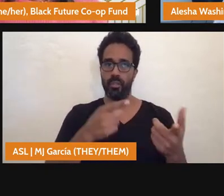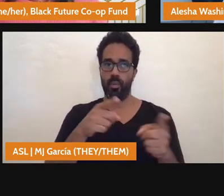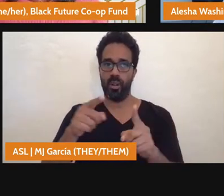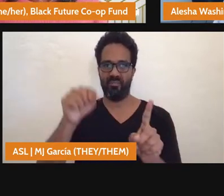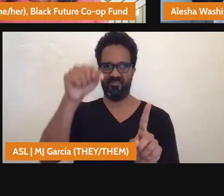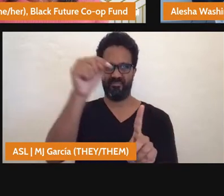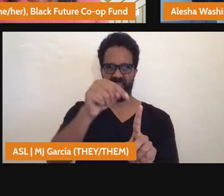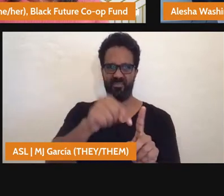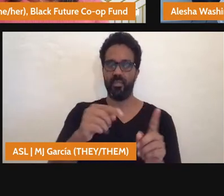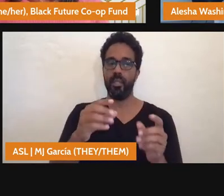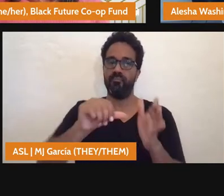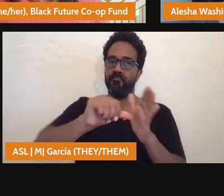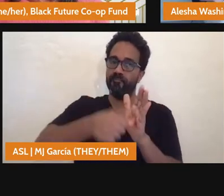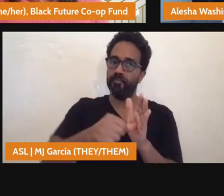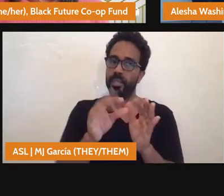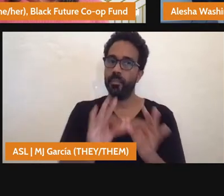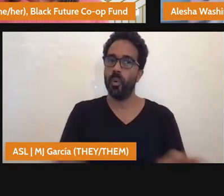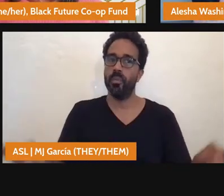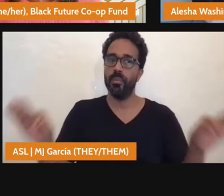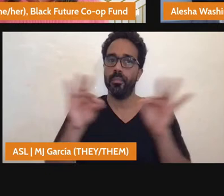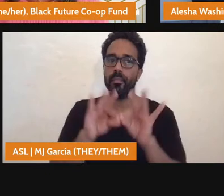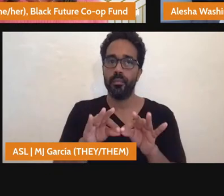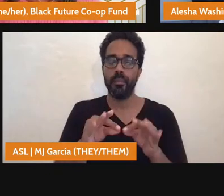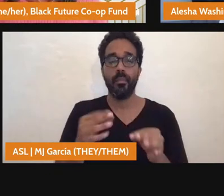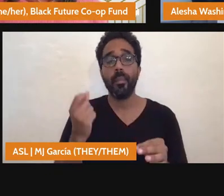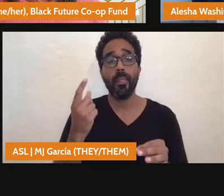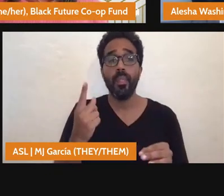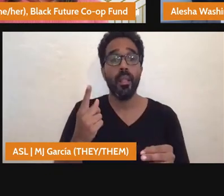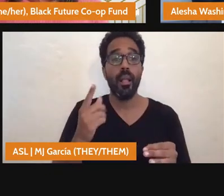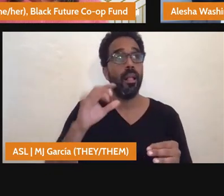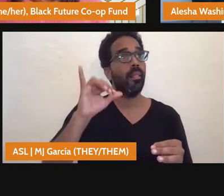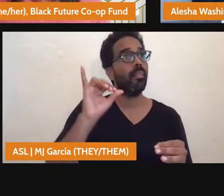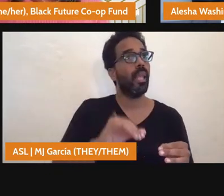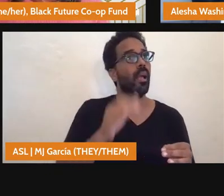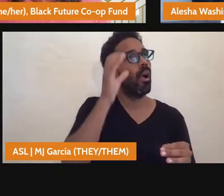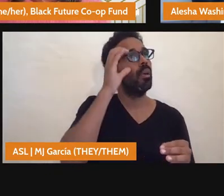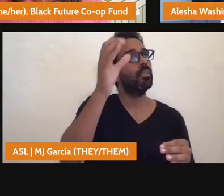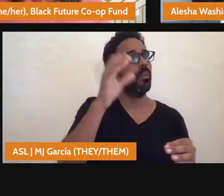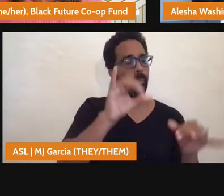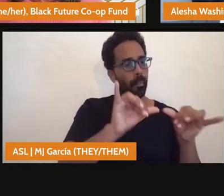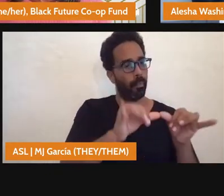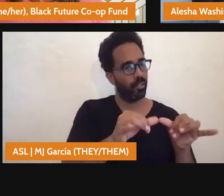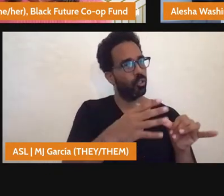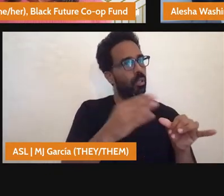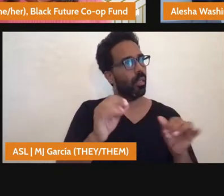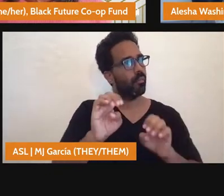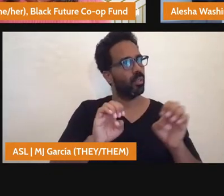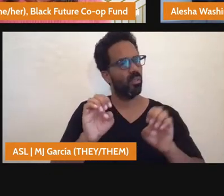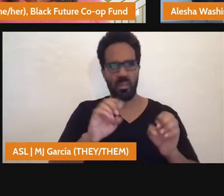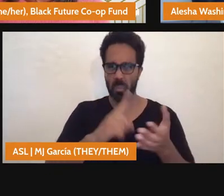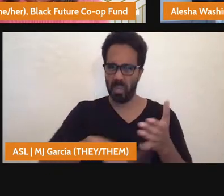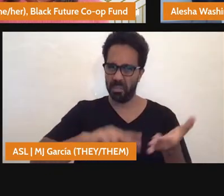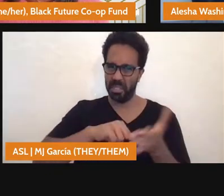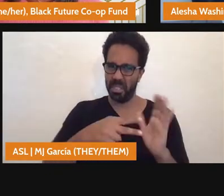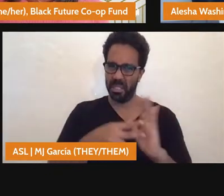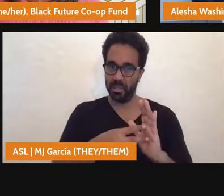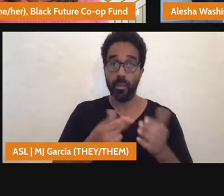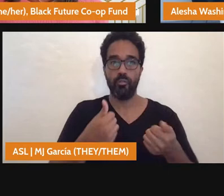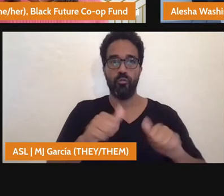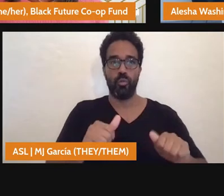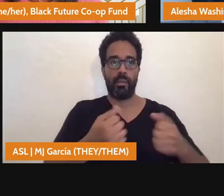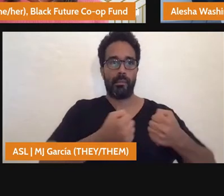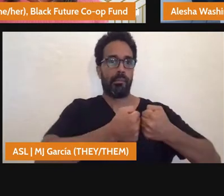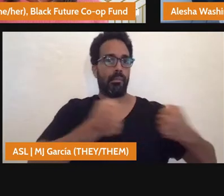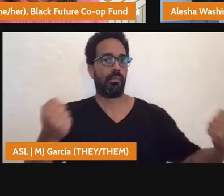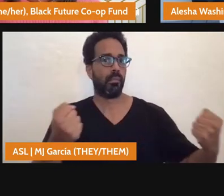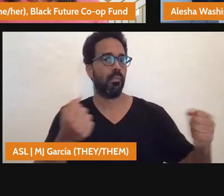thinking about what does measurement and evaluation look like in this work, especially if community is at the center. Because I think we're trying to hold a lot of